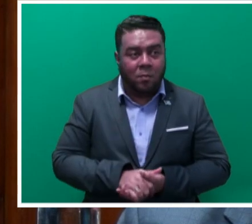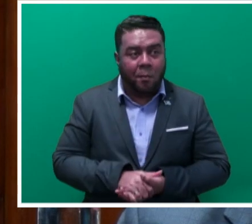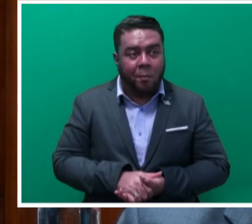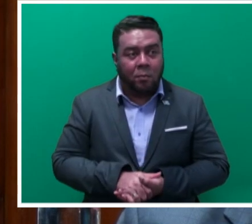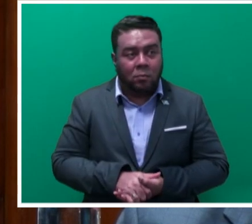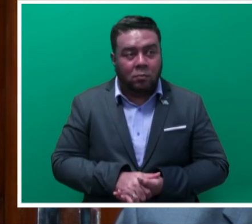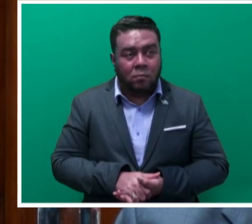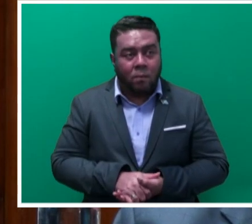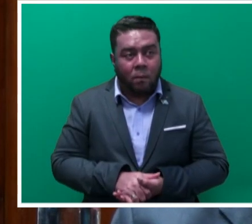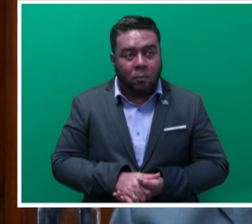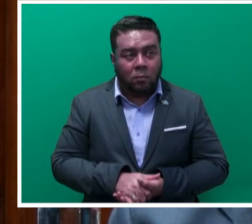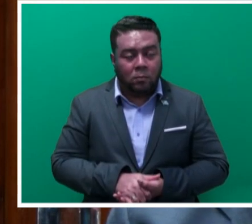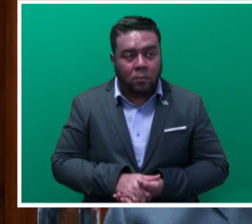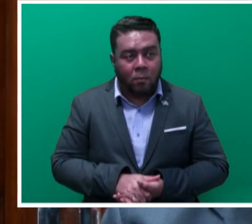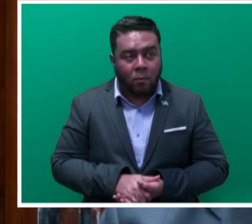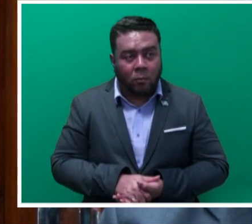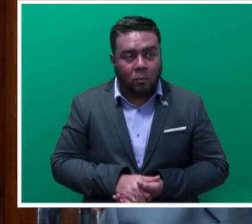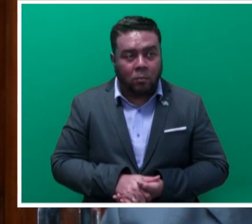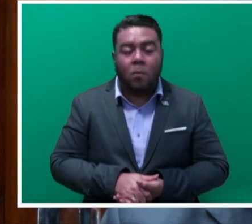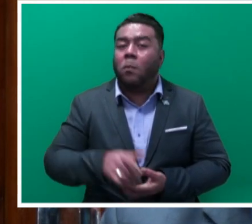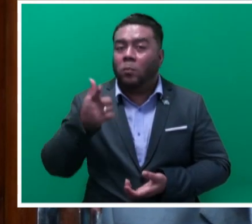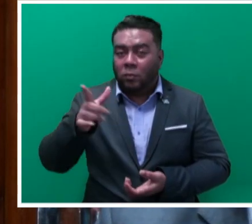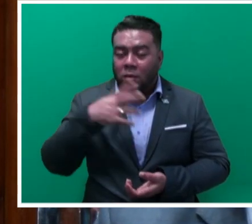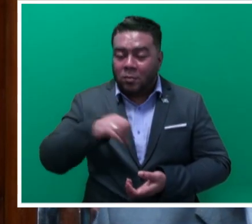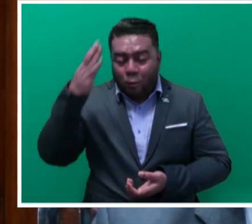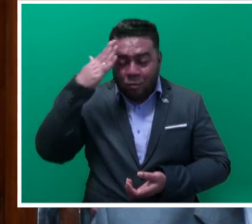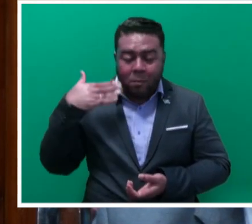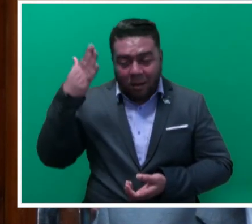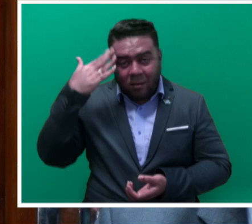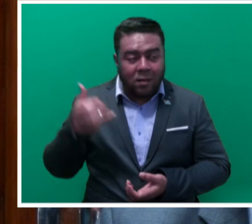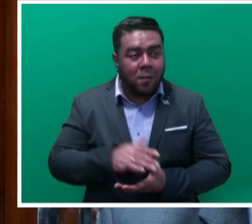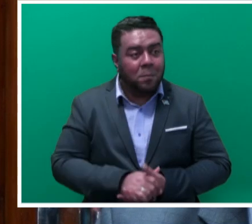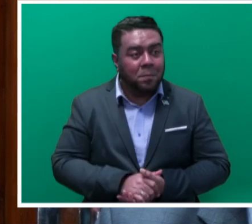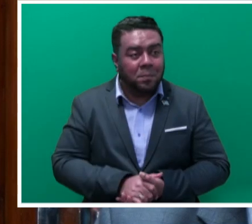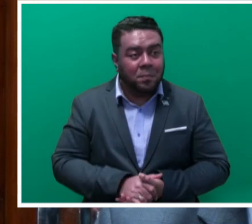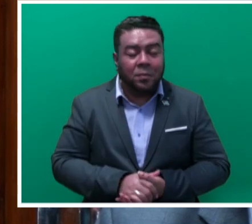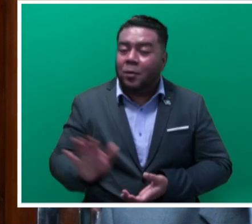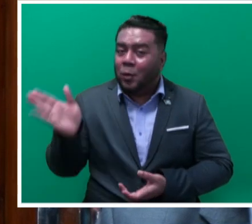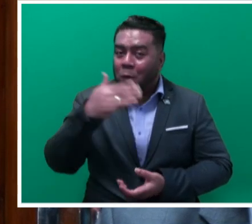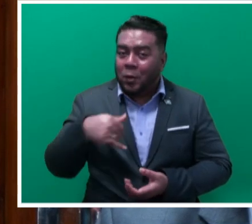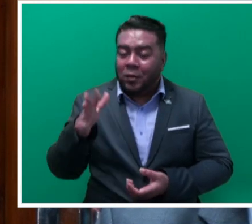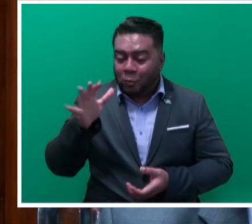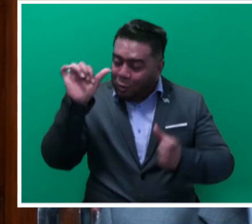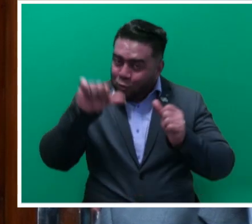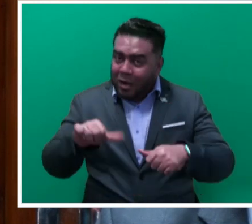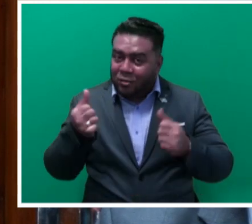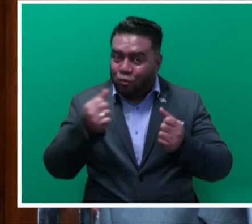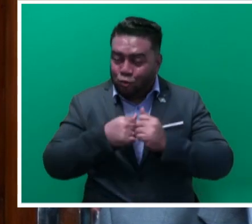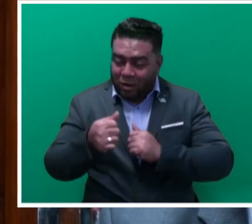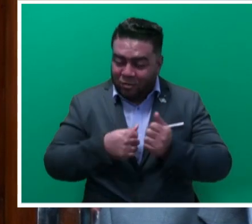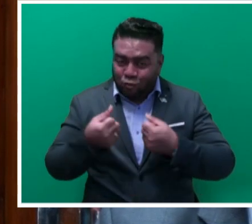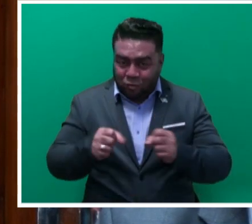progress and excellence. Let this be a reminder to us all that with the right strategy, we can transform challenges